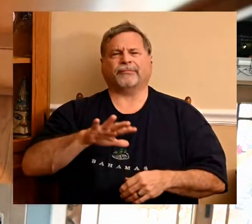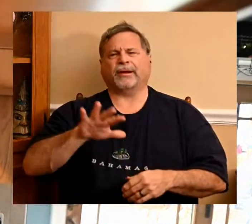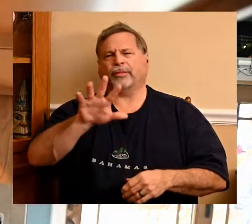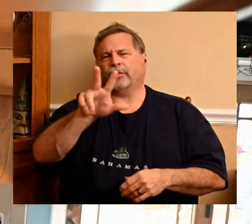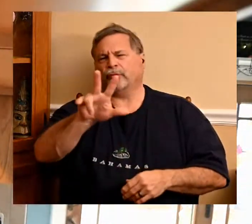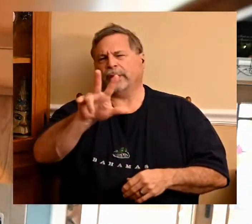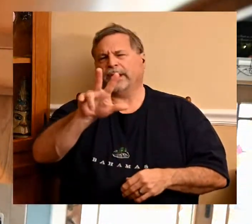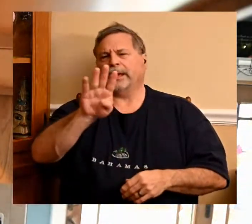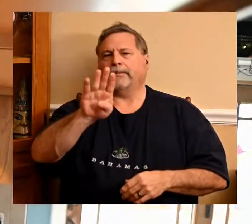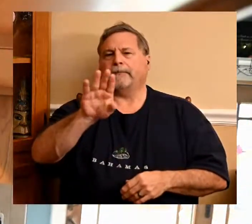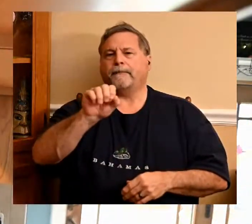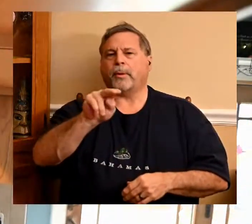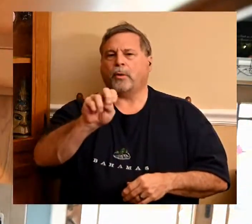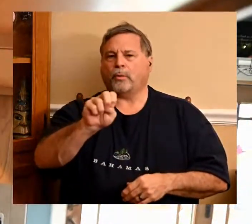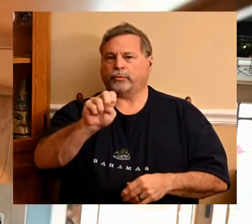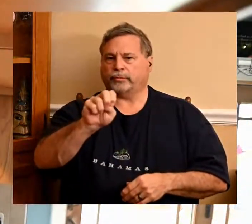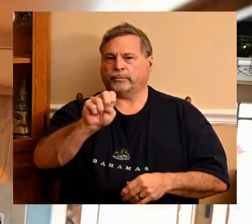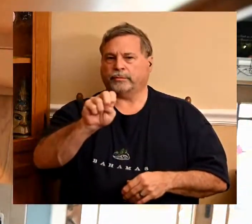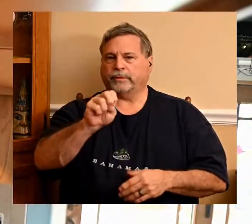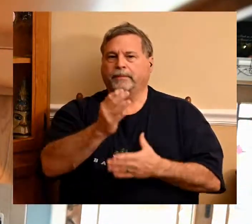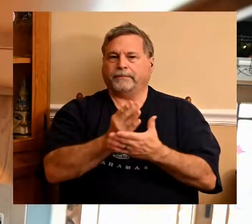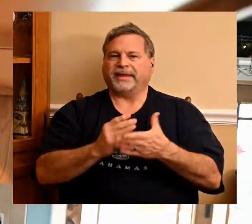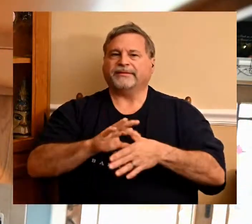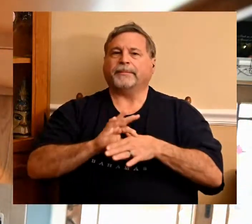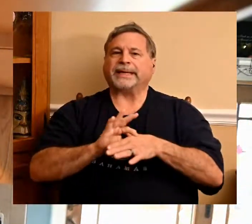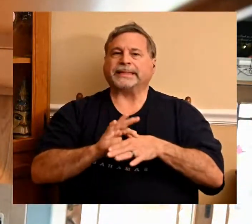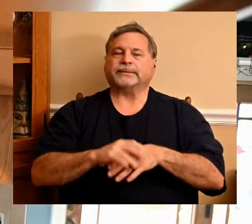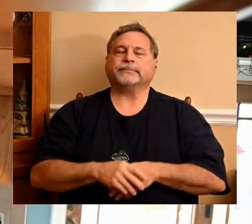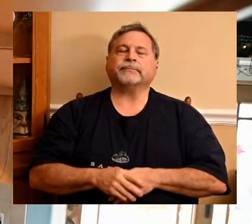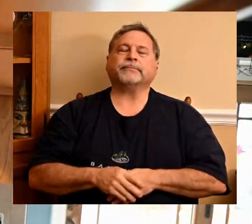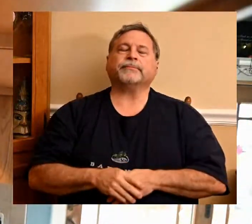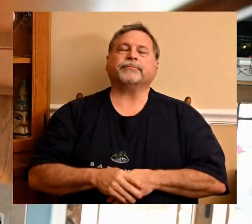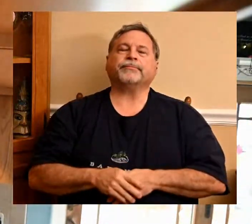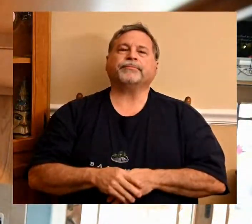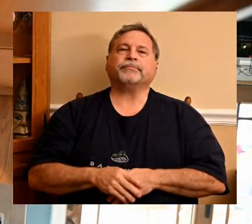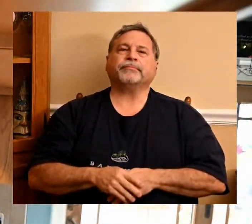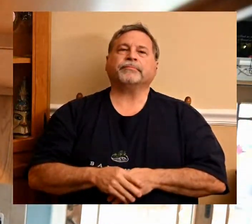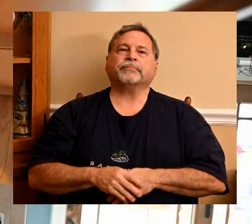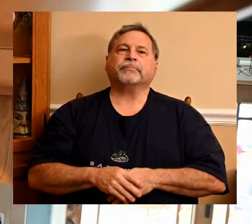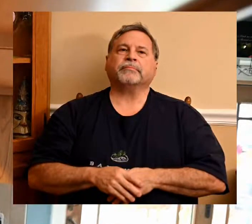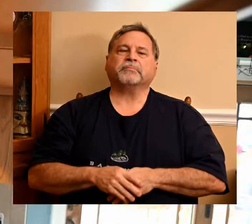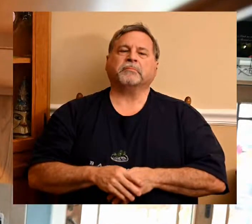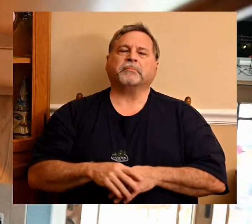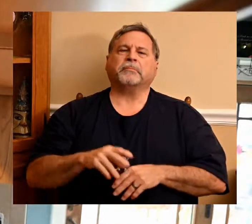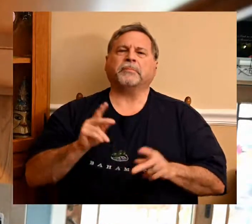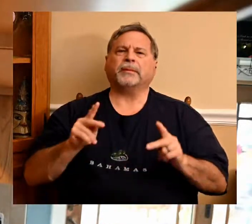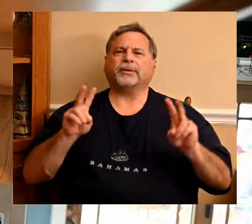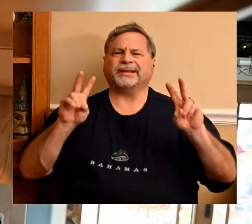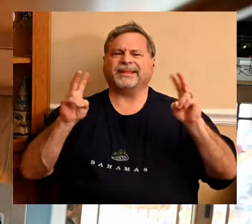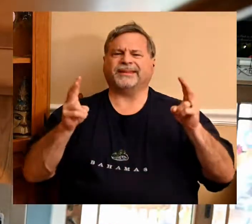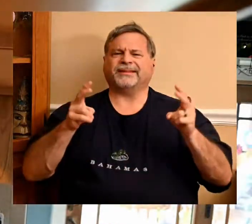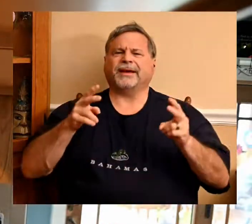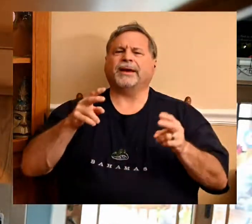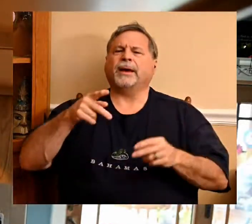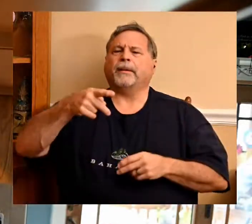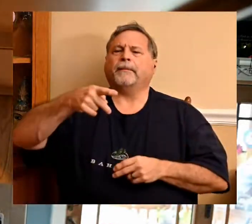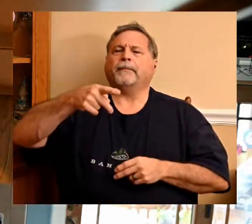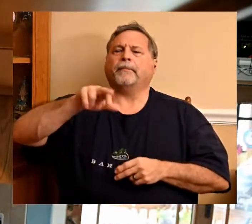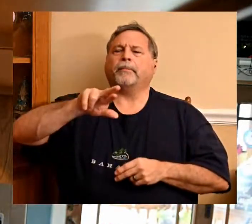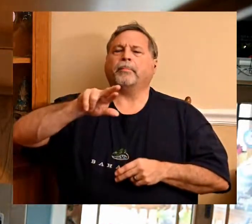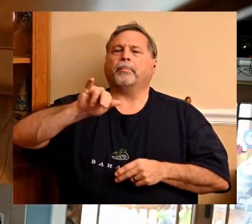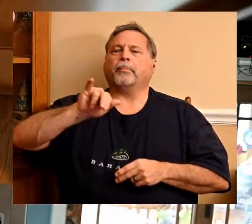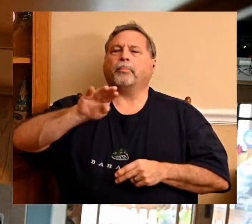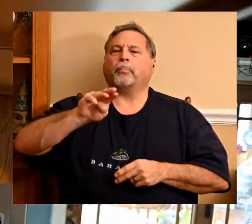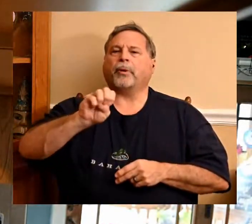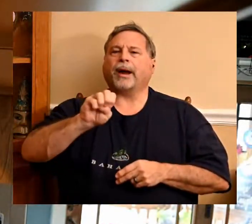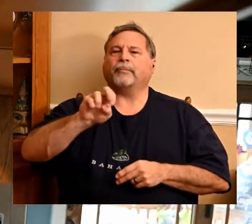a 3-bone piece of meat. Now this is what a lot of people consider prime rib once they cut the